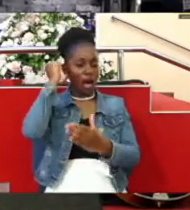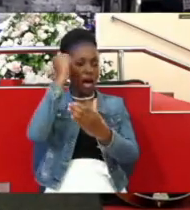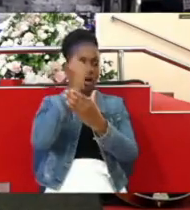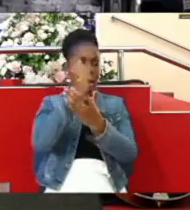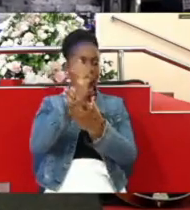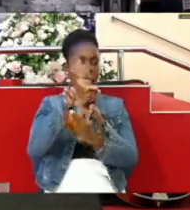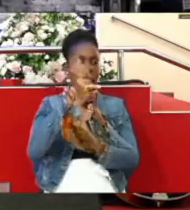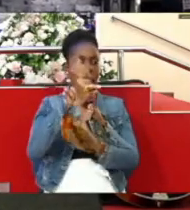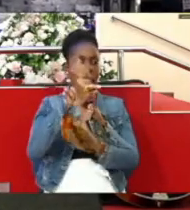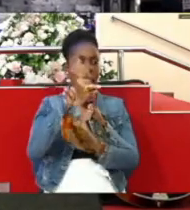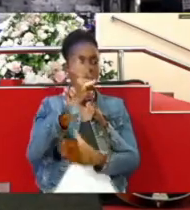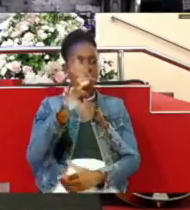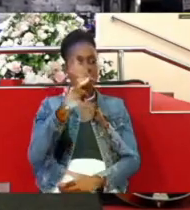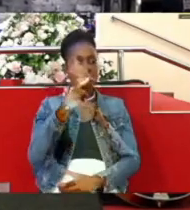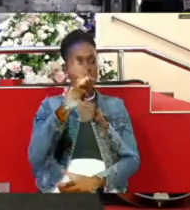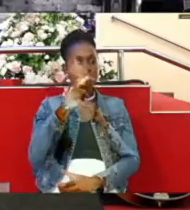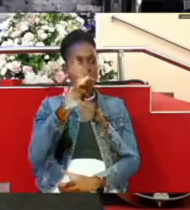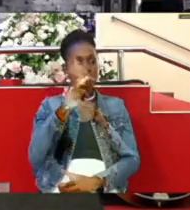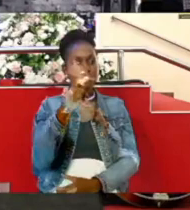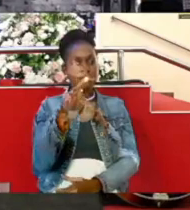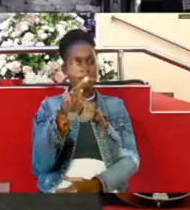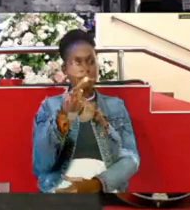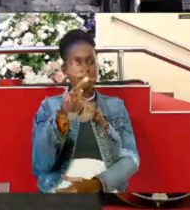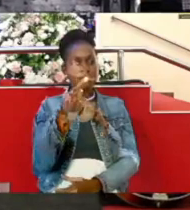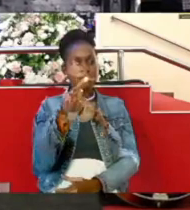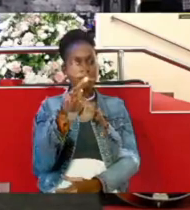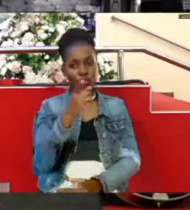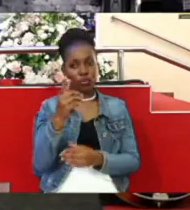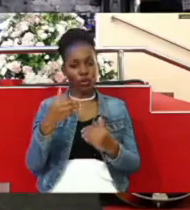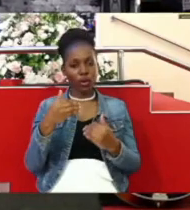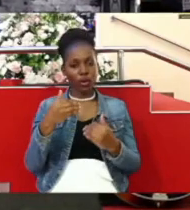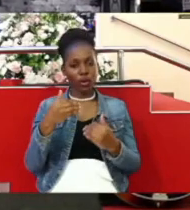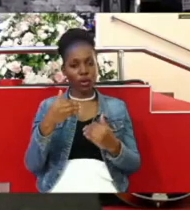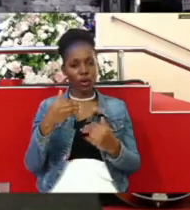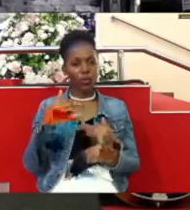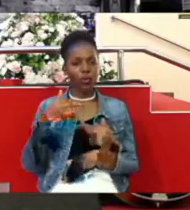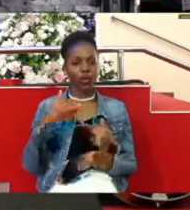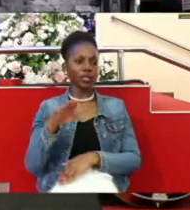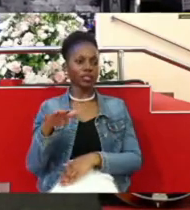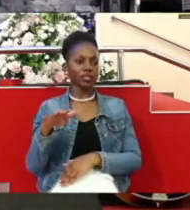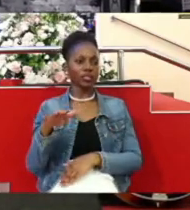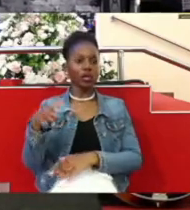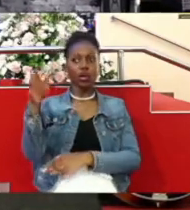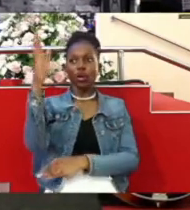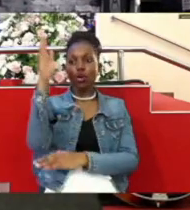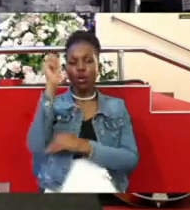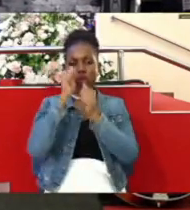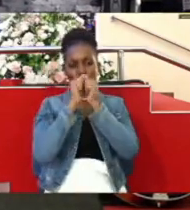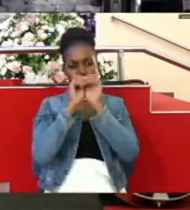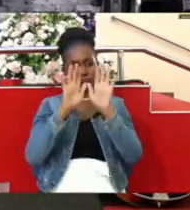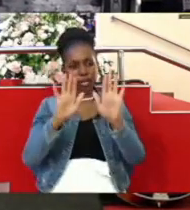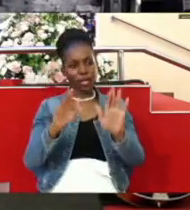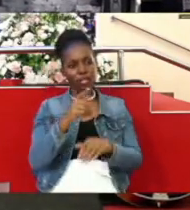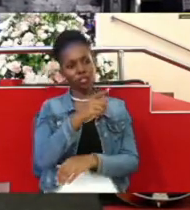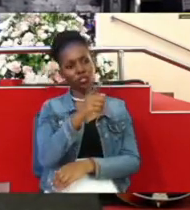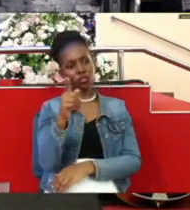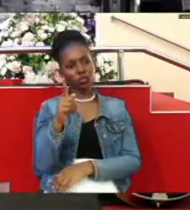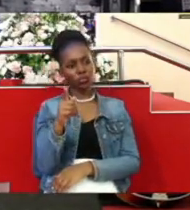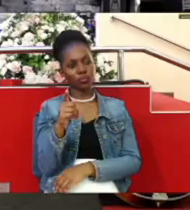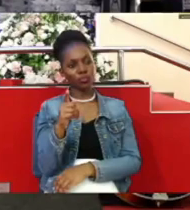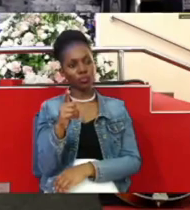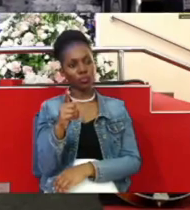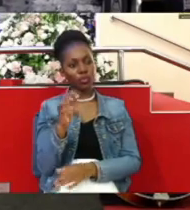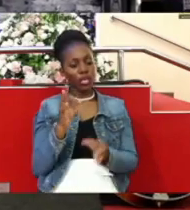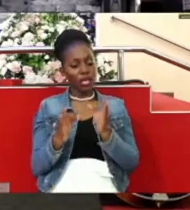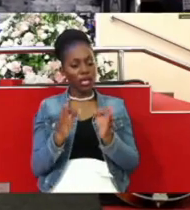If you have arrived at Rehoboth, God will bless and multiply you. God will multiply